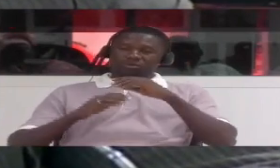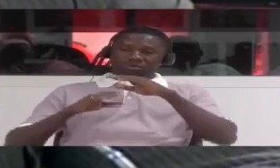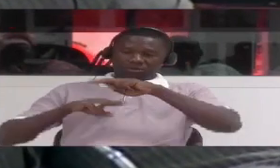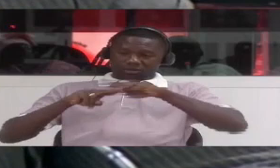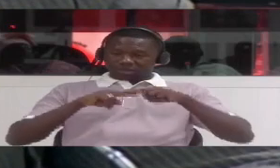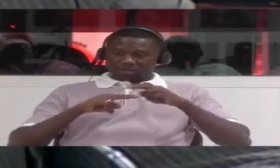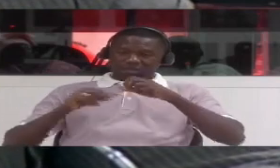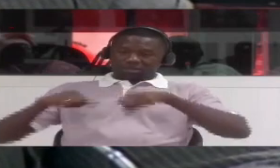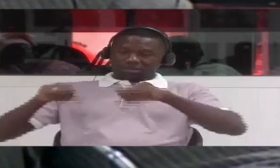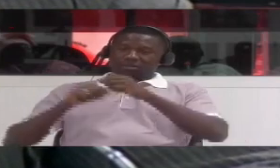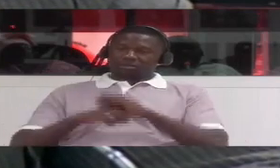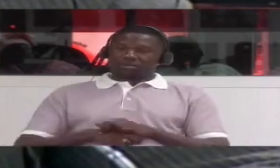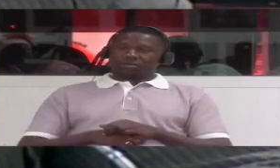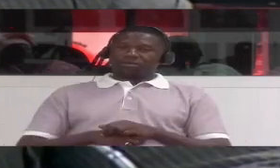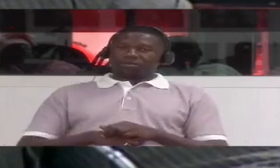This following day,